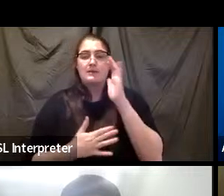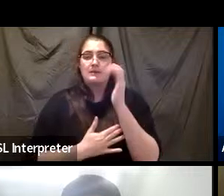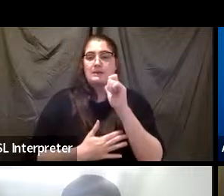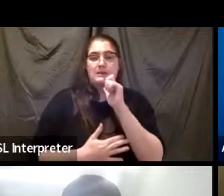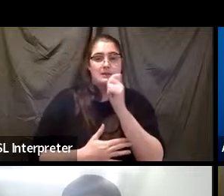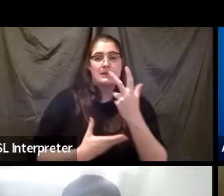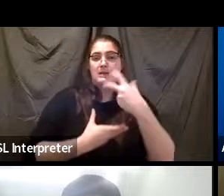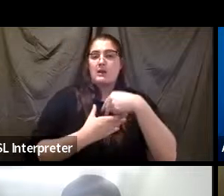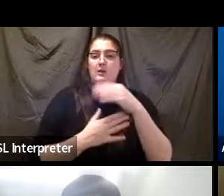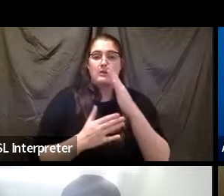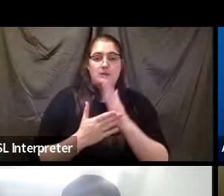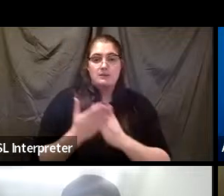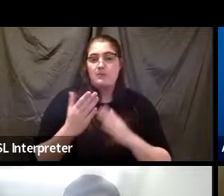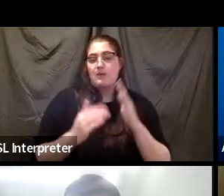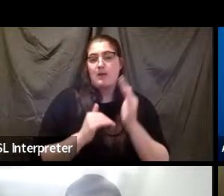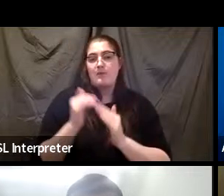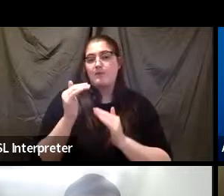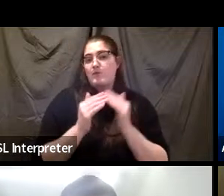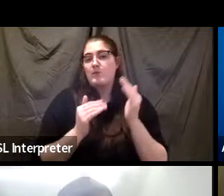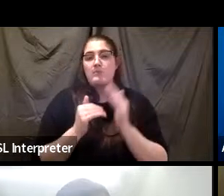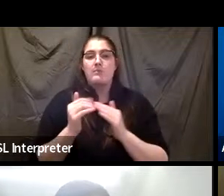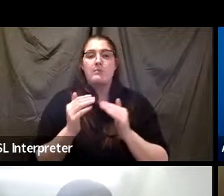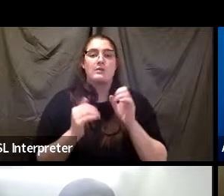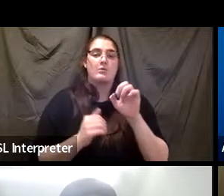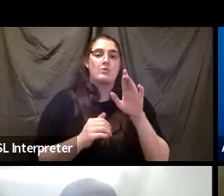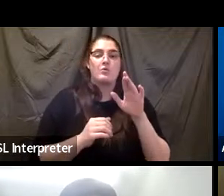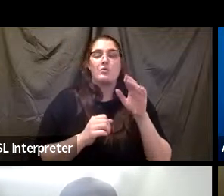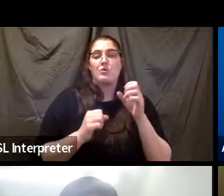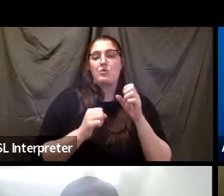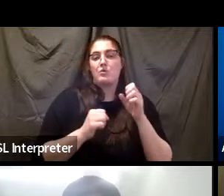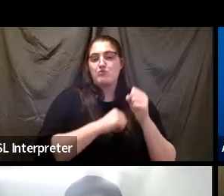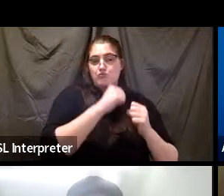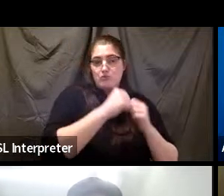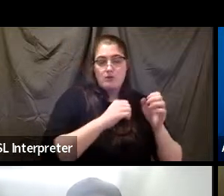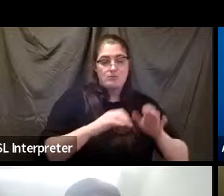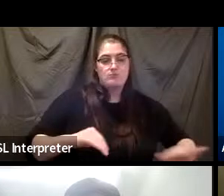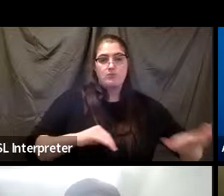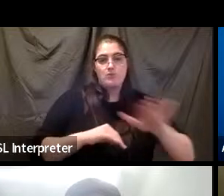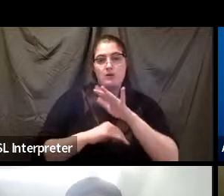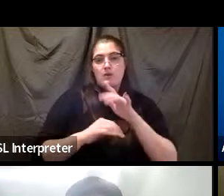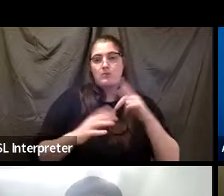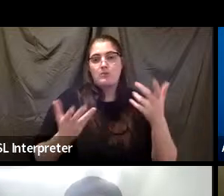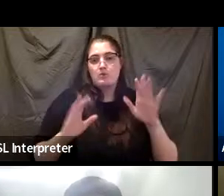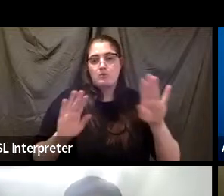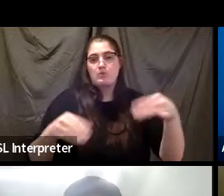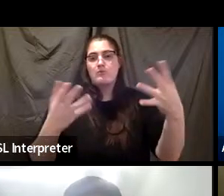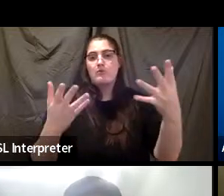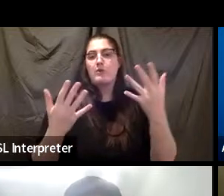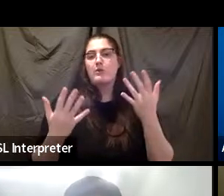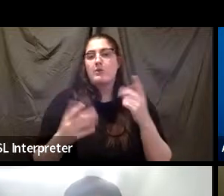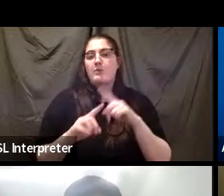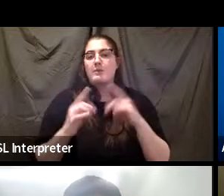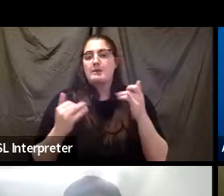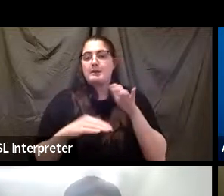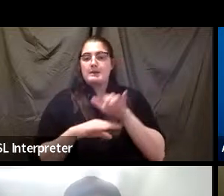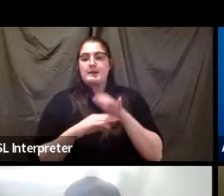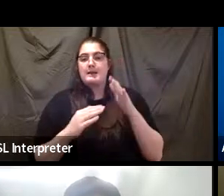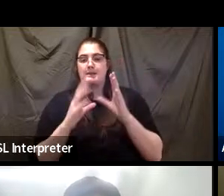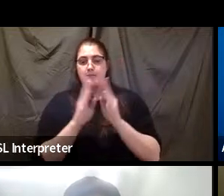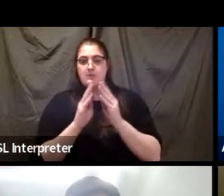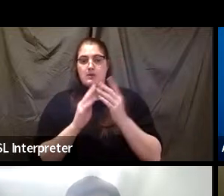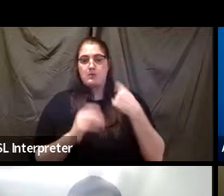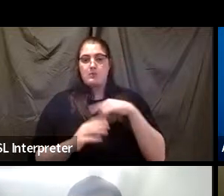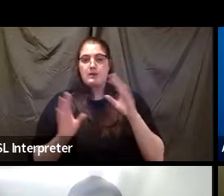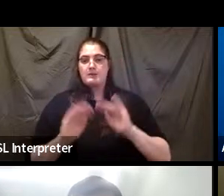some of the buildings or structures around what you're proposing. But with tonight's meeting, I think we got some clarity on some of these